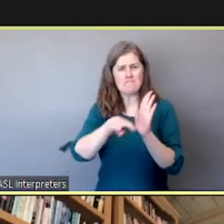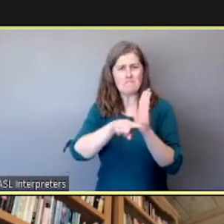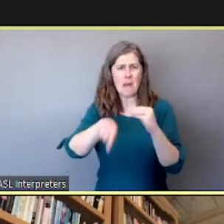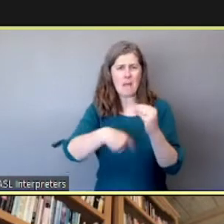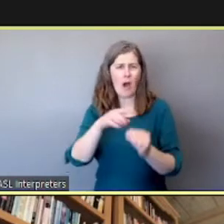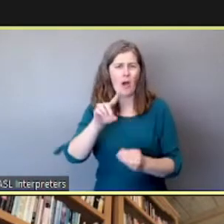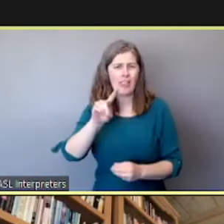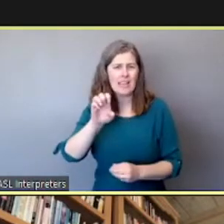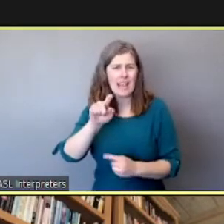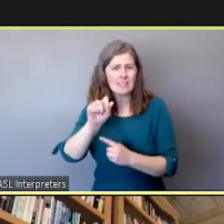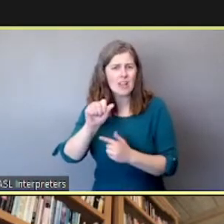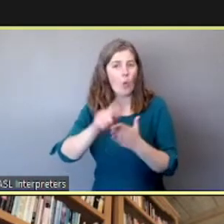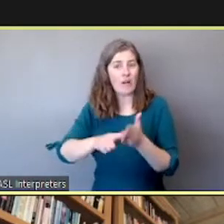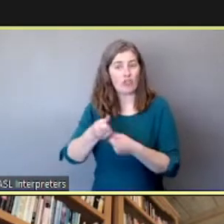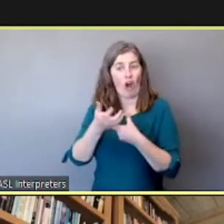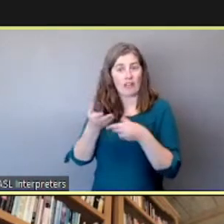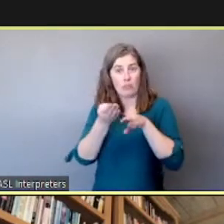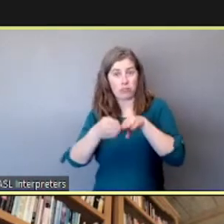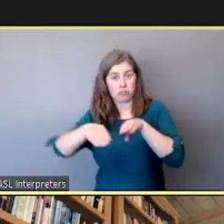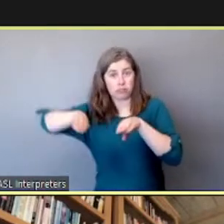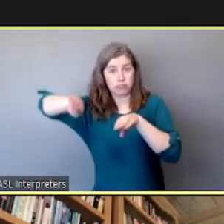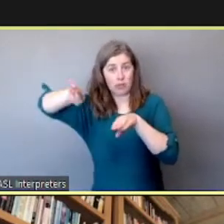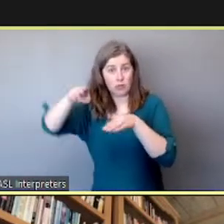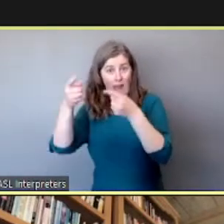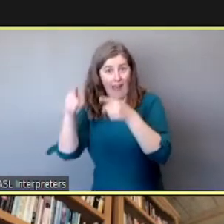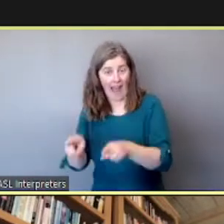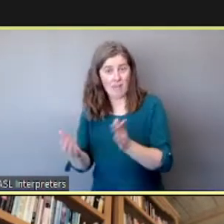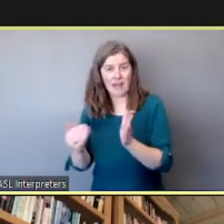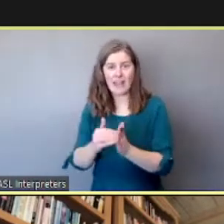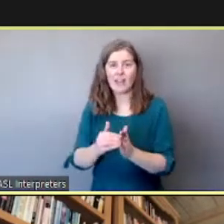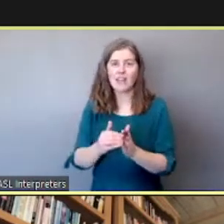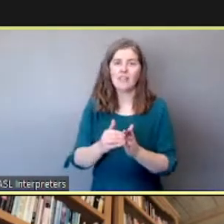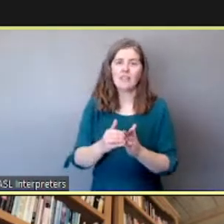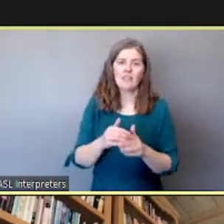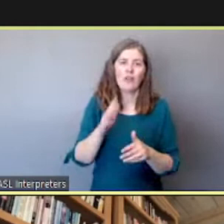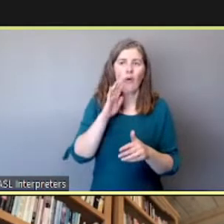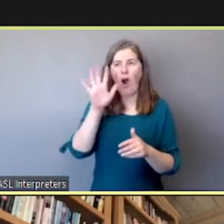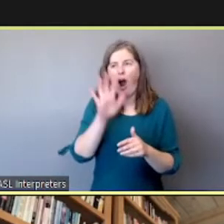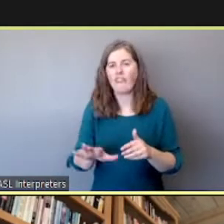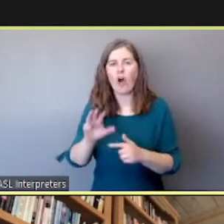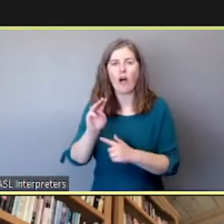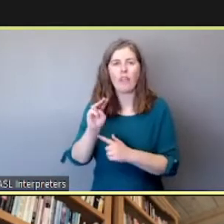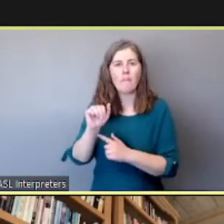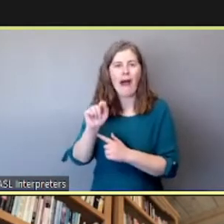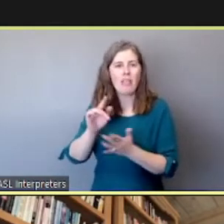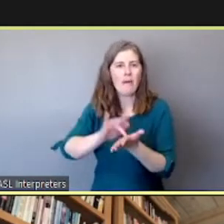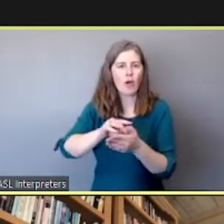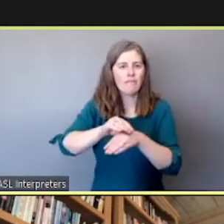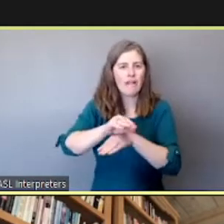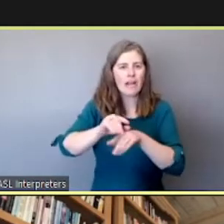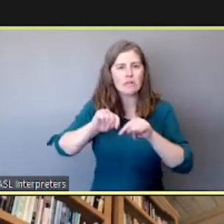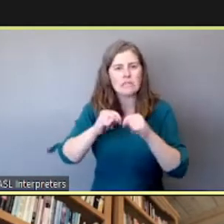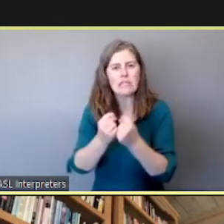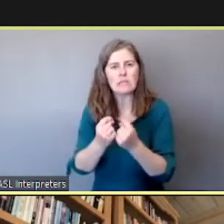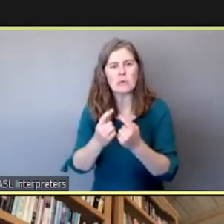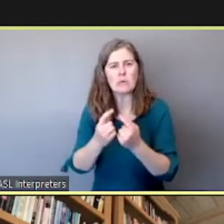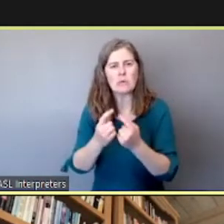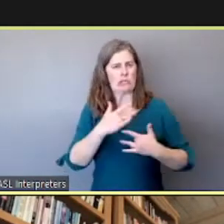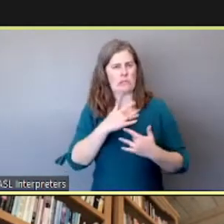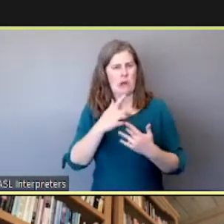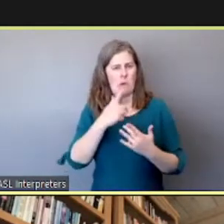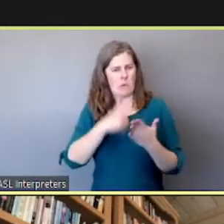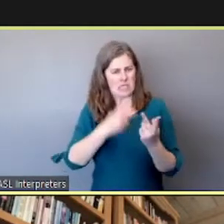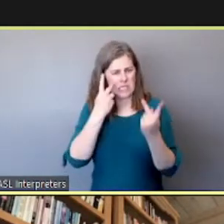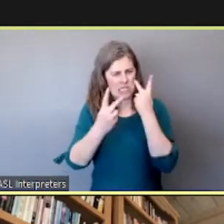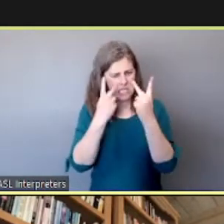think is driving this change, as everyone on the MAT and modeling team and others concerned about the changes we're seeing in the